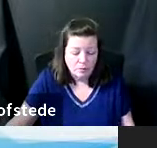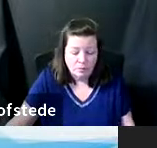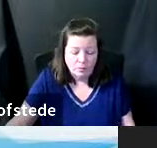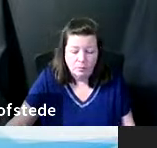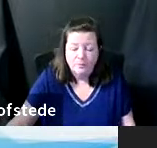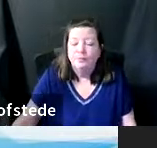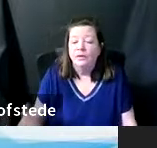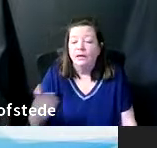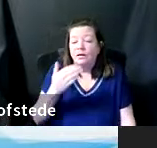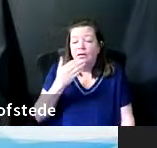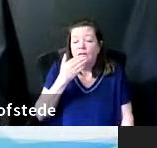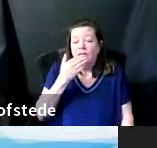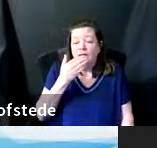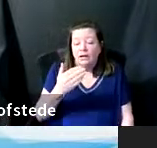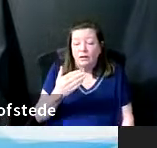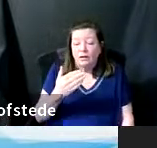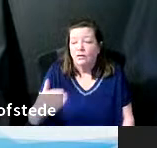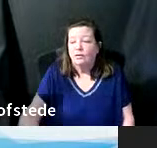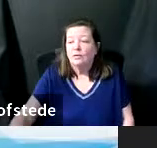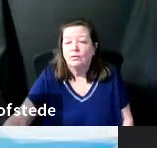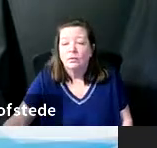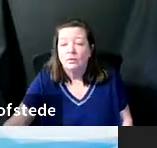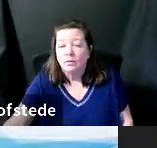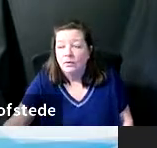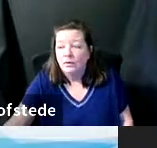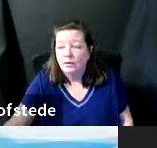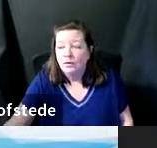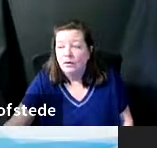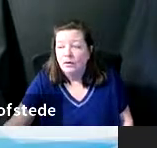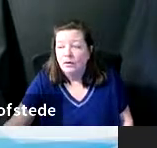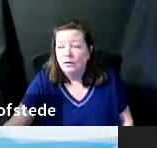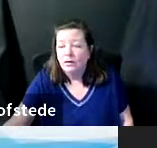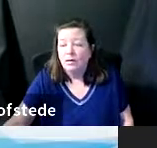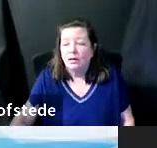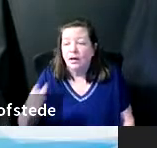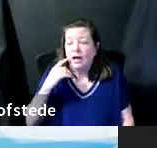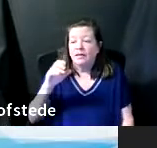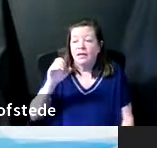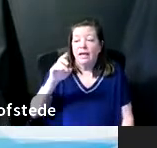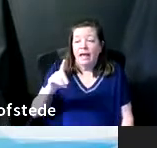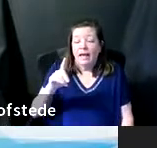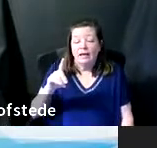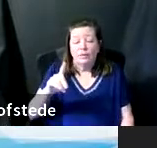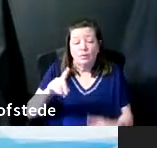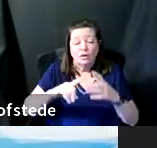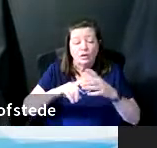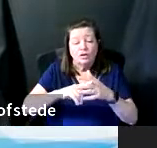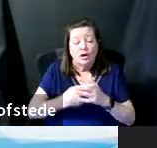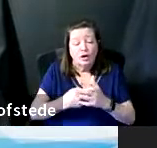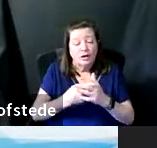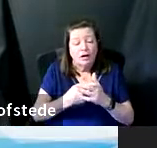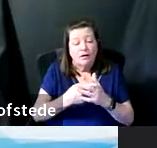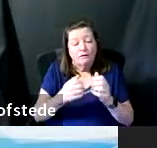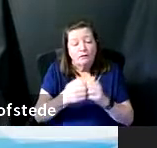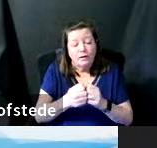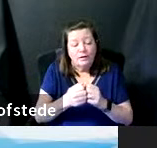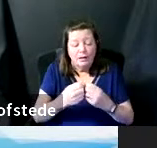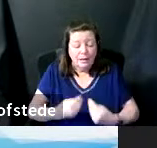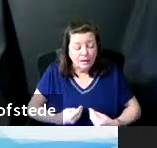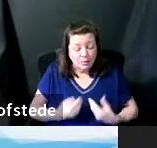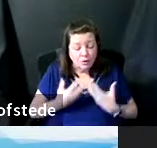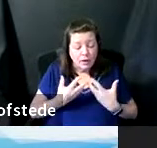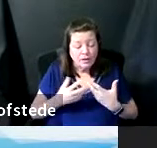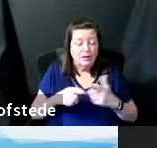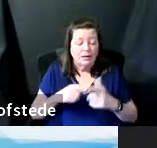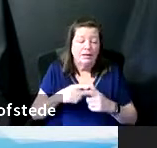Thank you, Johnell. I think Ed's going to kick it off inspirationally, as he usually does, and then I get to